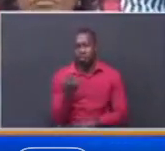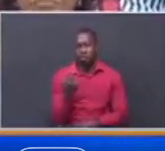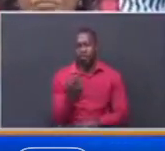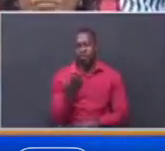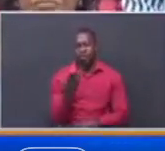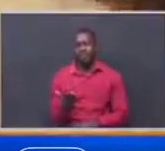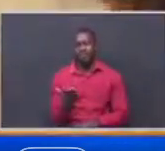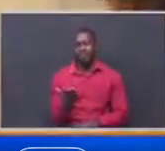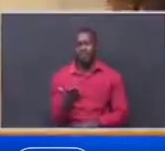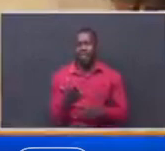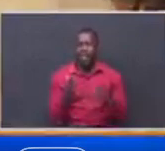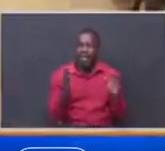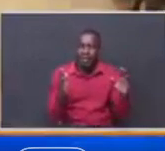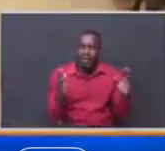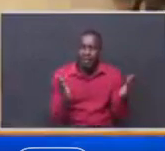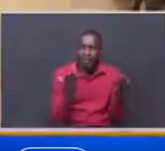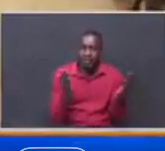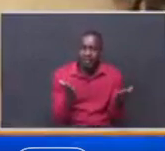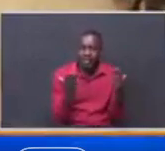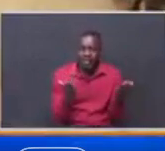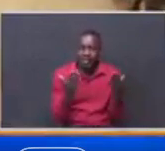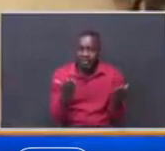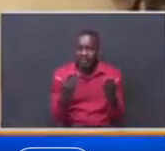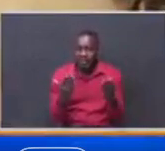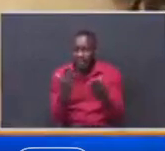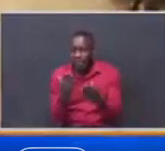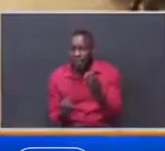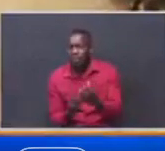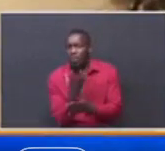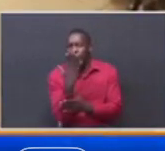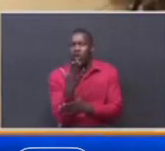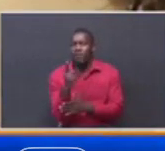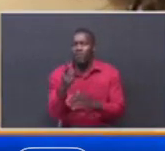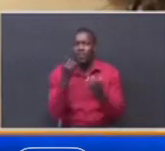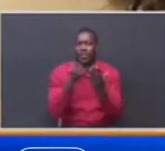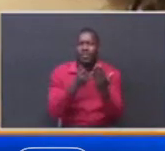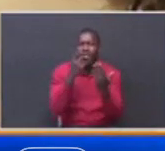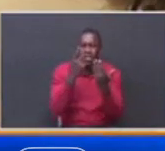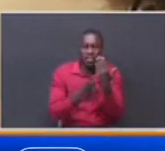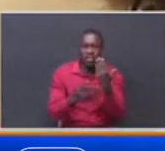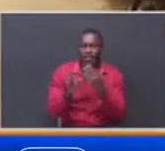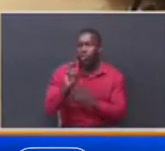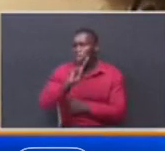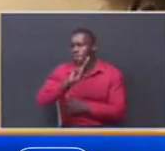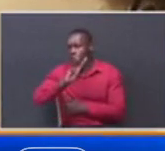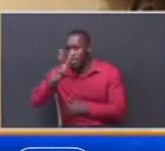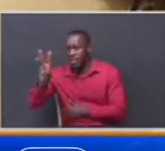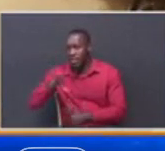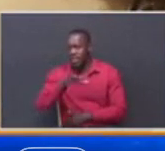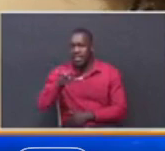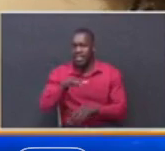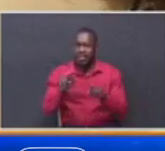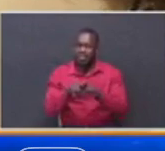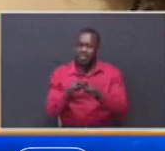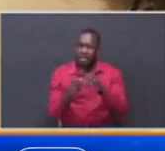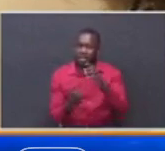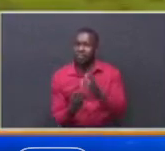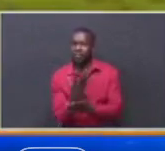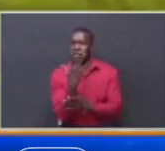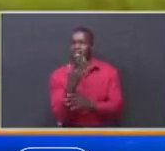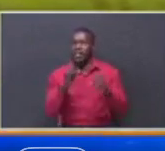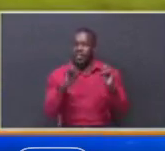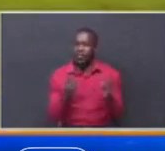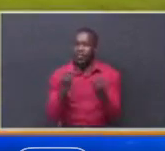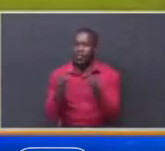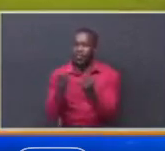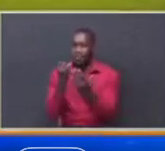day, urging the revival of stalled projects in Western region and fairness of new projects that will spur development. Where we are